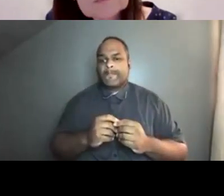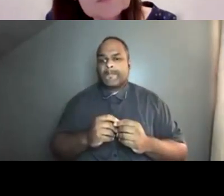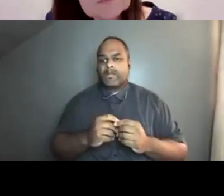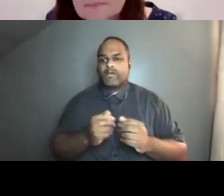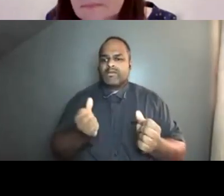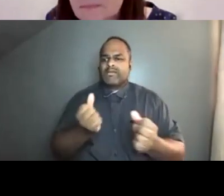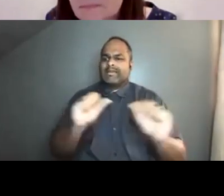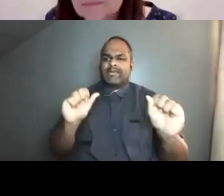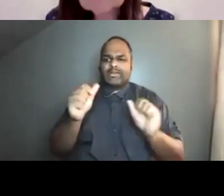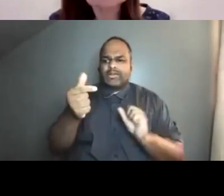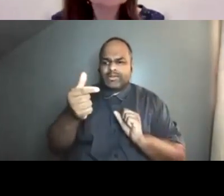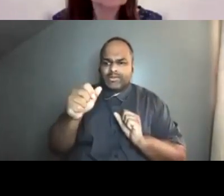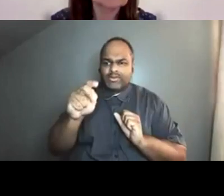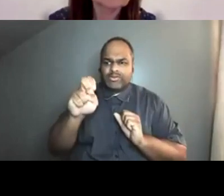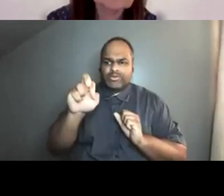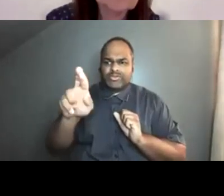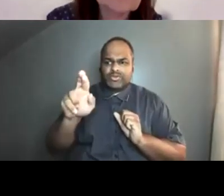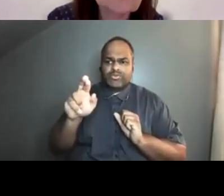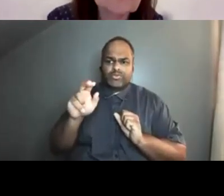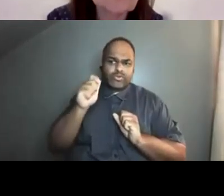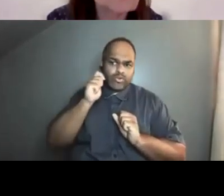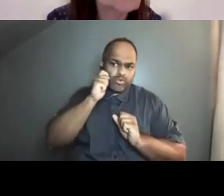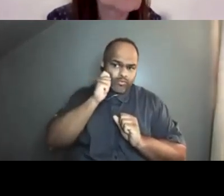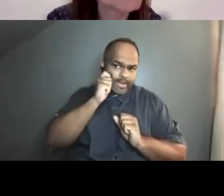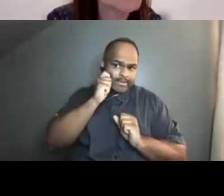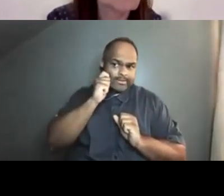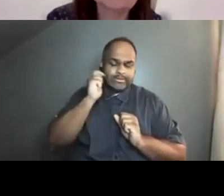any kind of gender or race